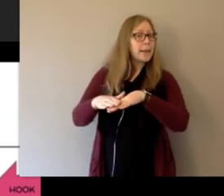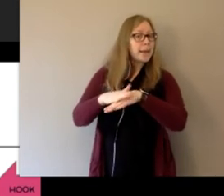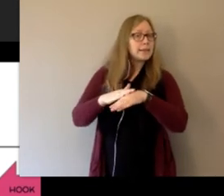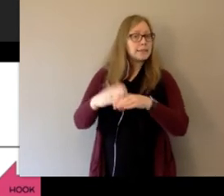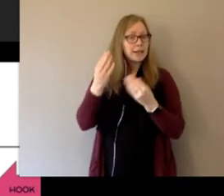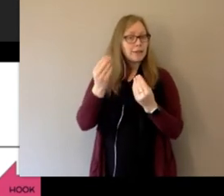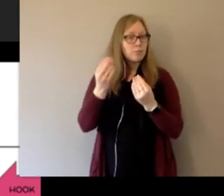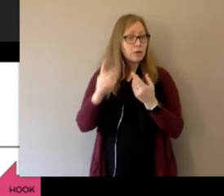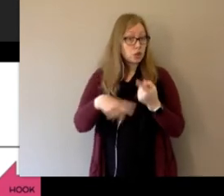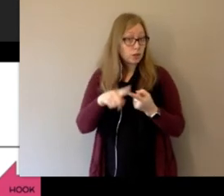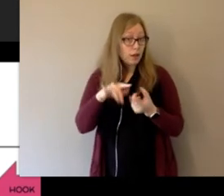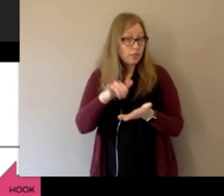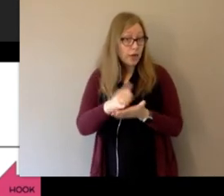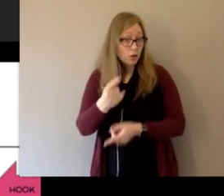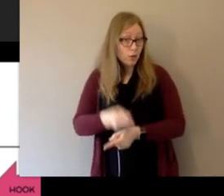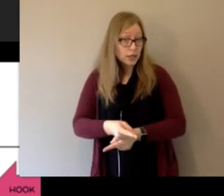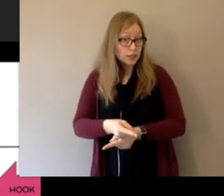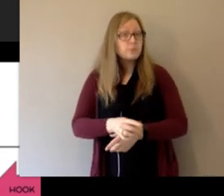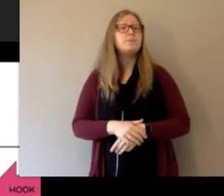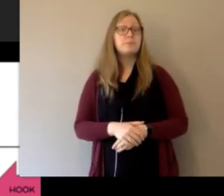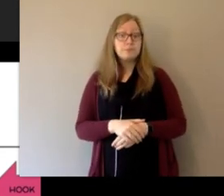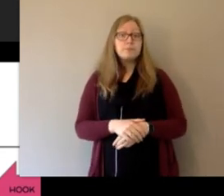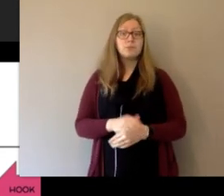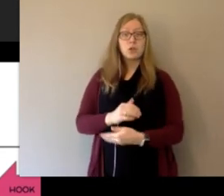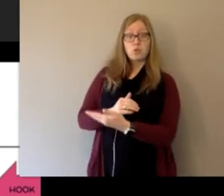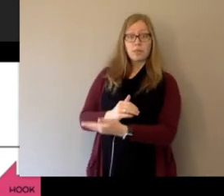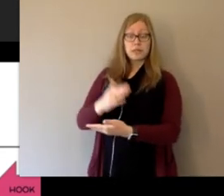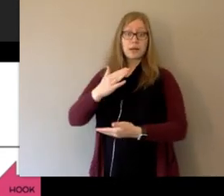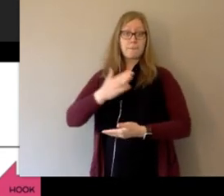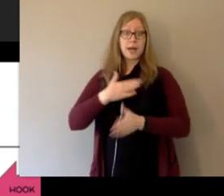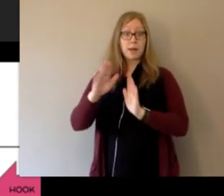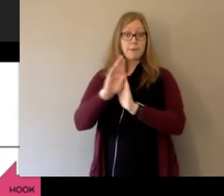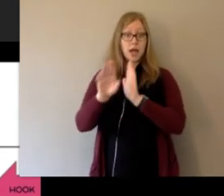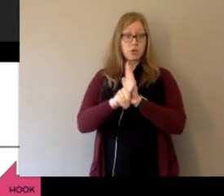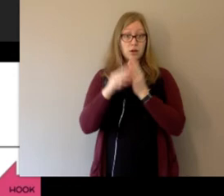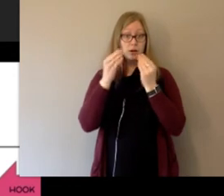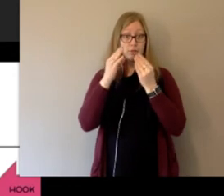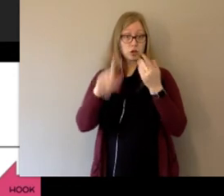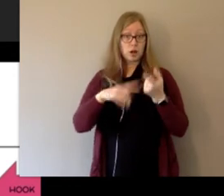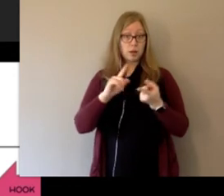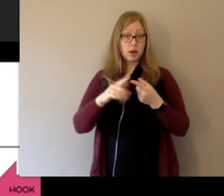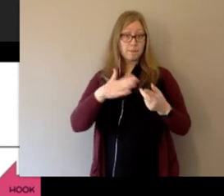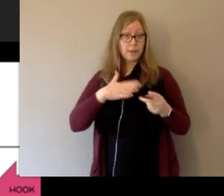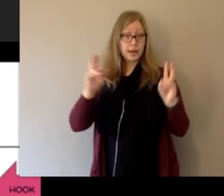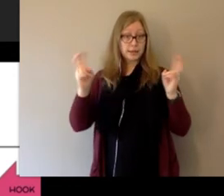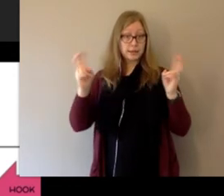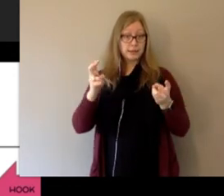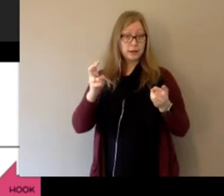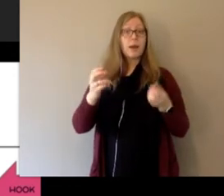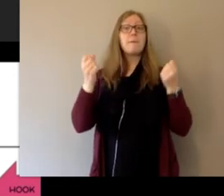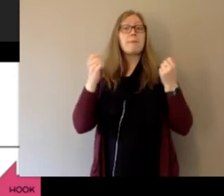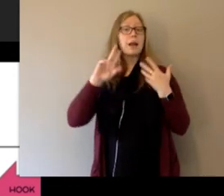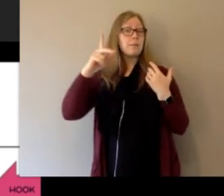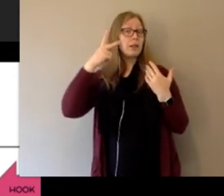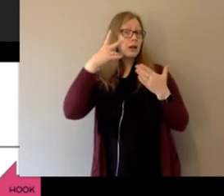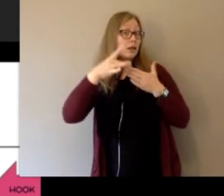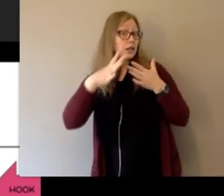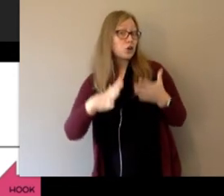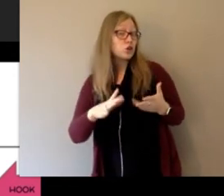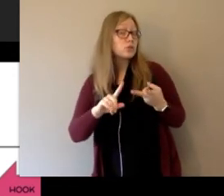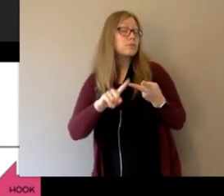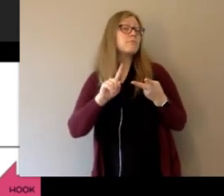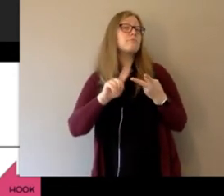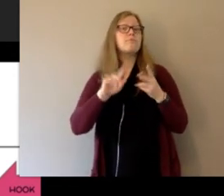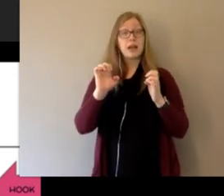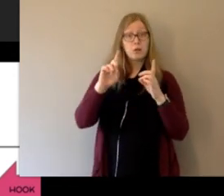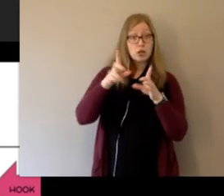right? So here's my background information on my topic. Many political leaders, educational professionals,